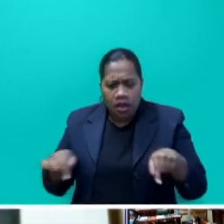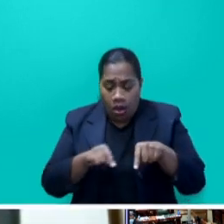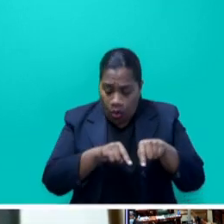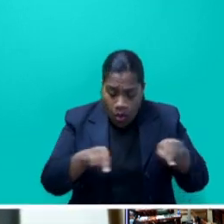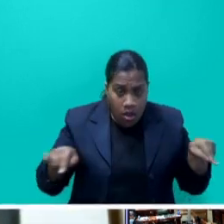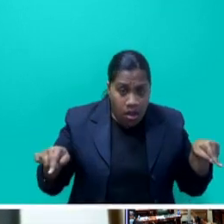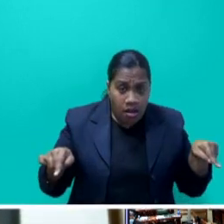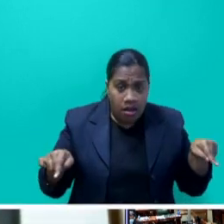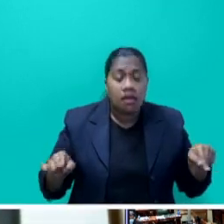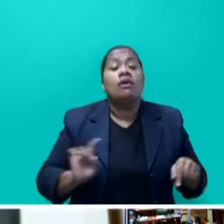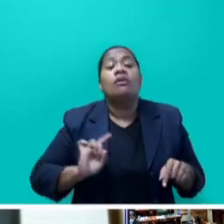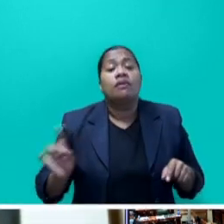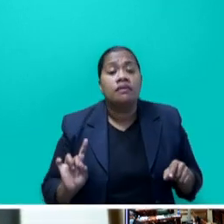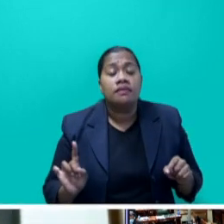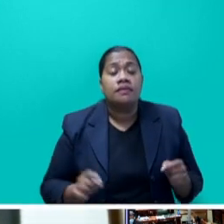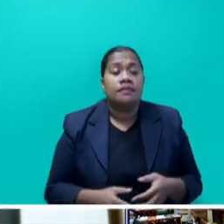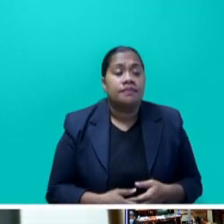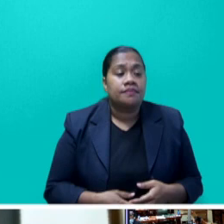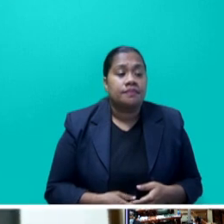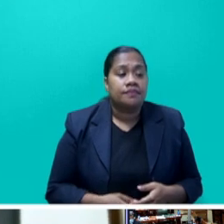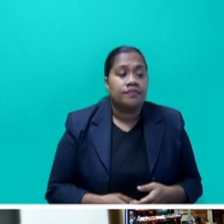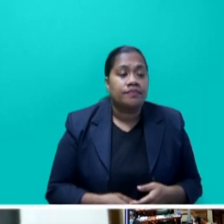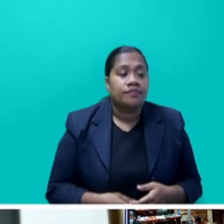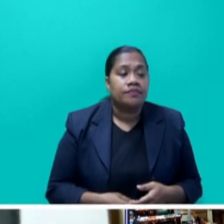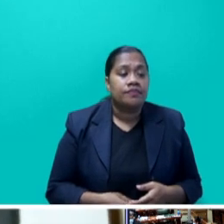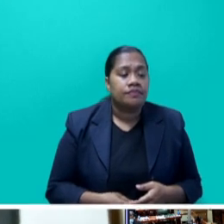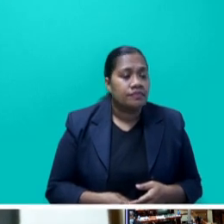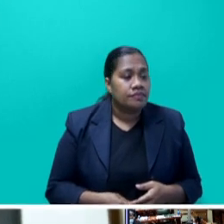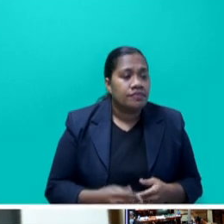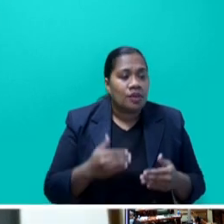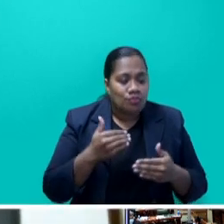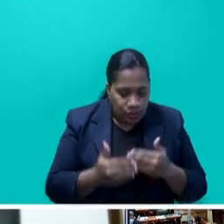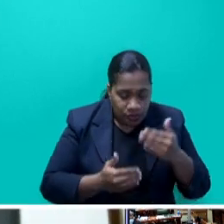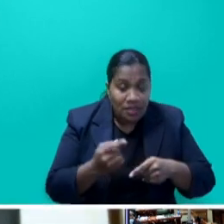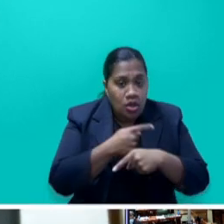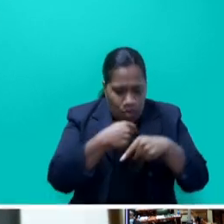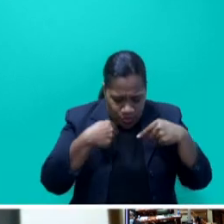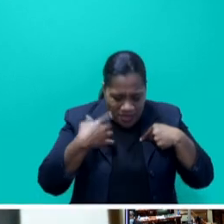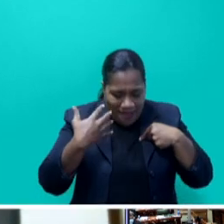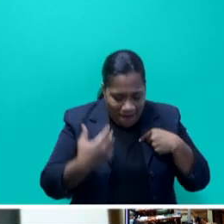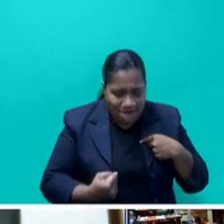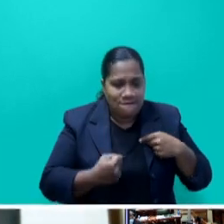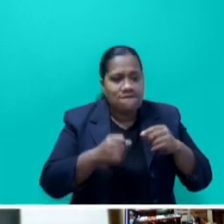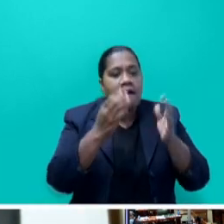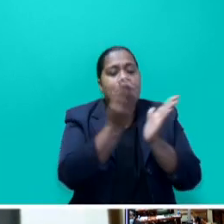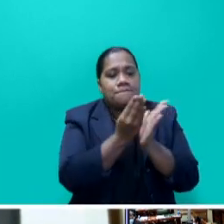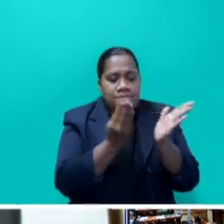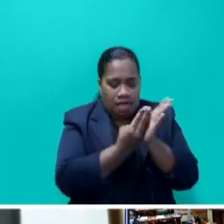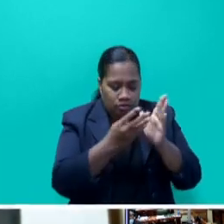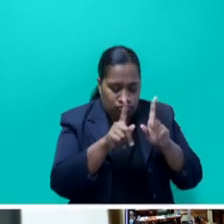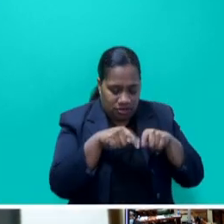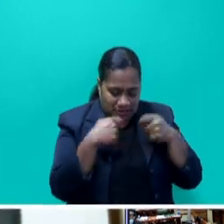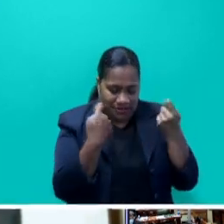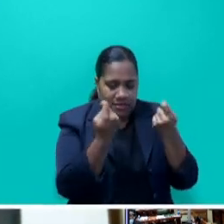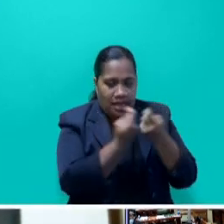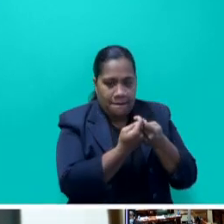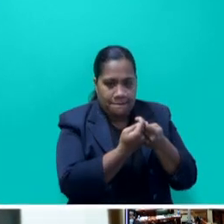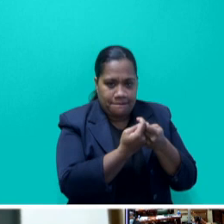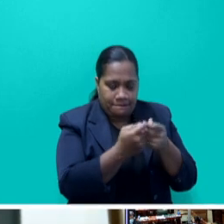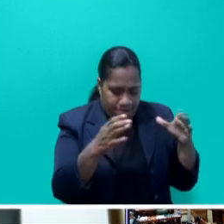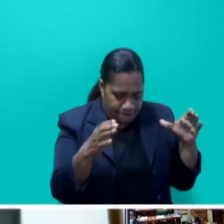these require wholesale scrutiny. We have an entire budget team headed by a